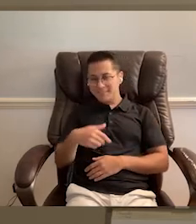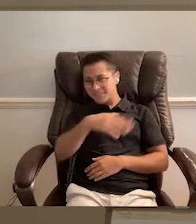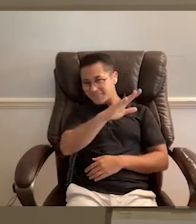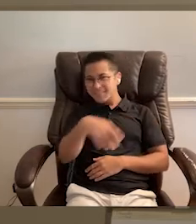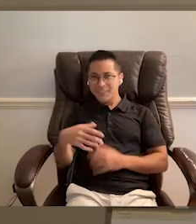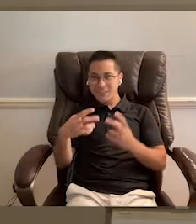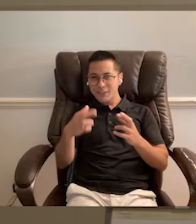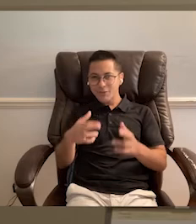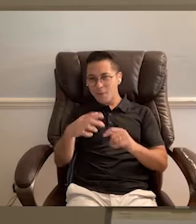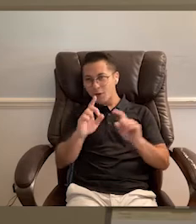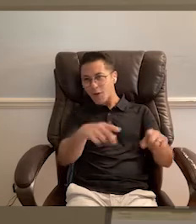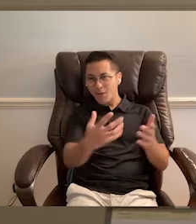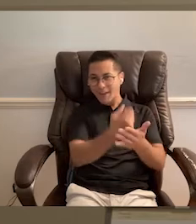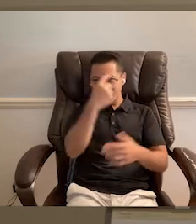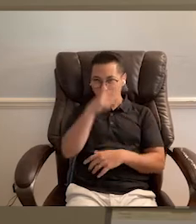Okay, so